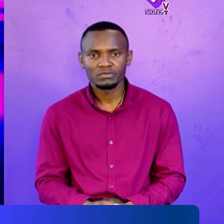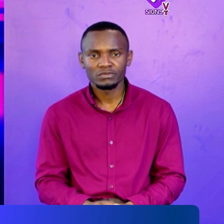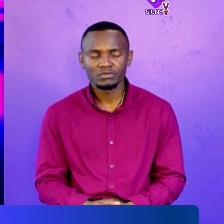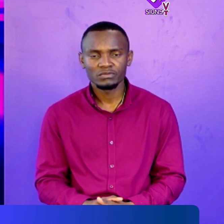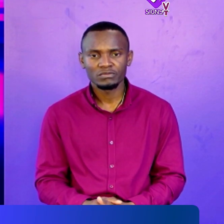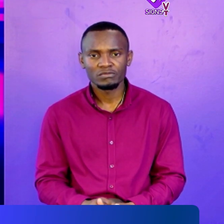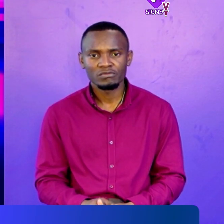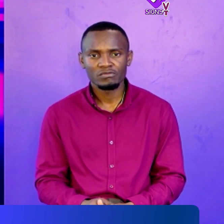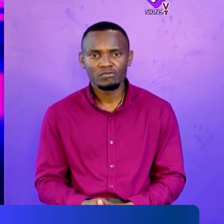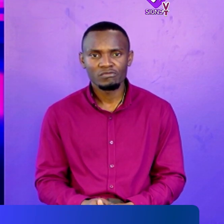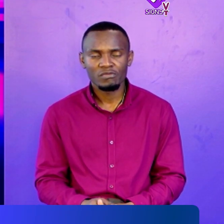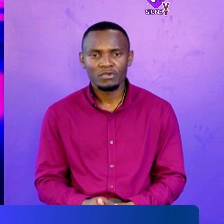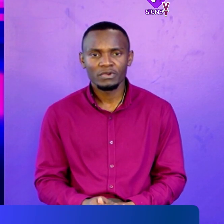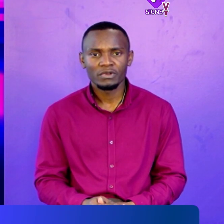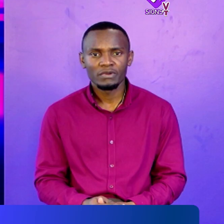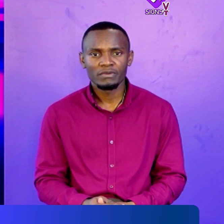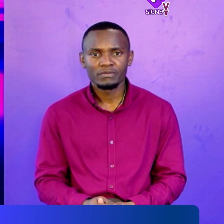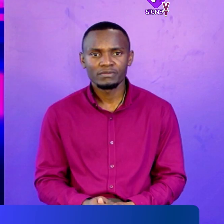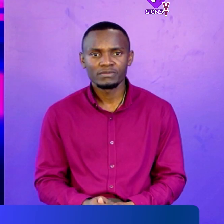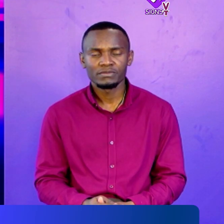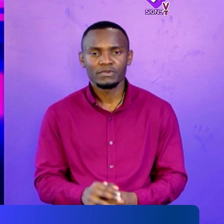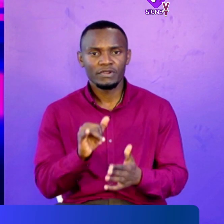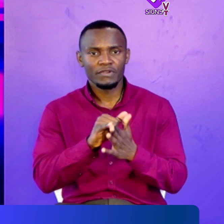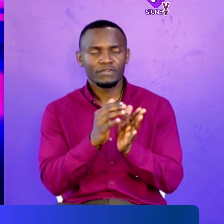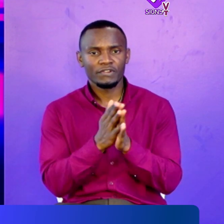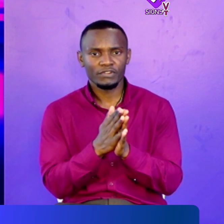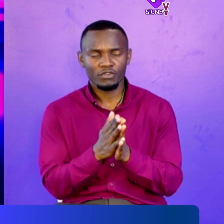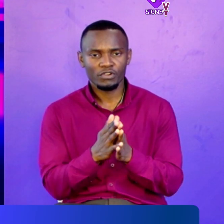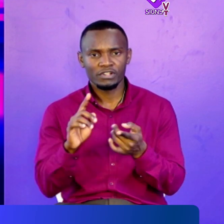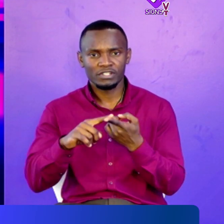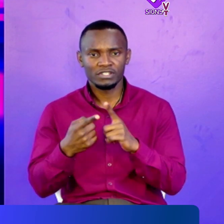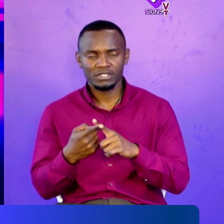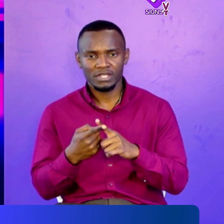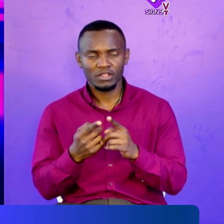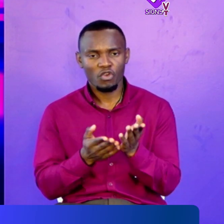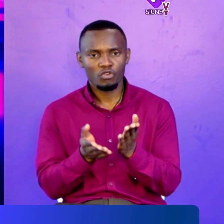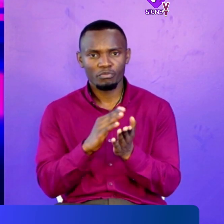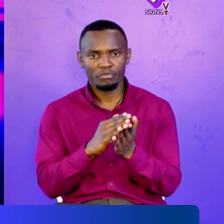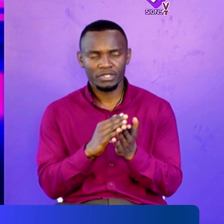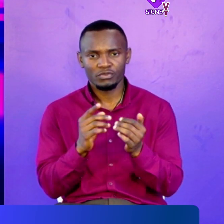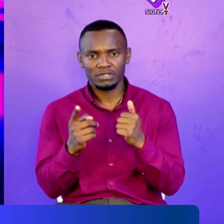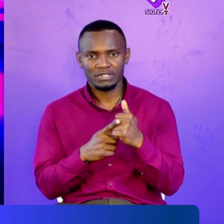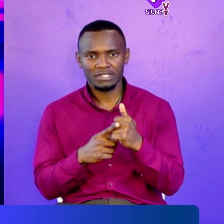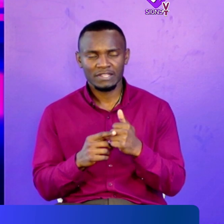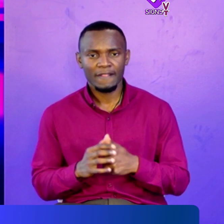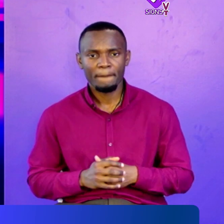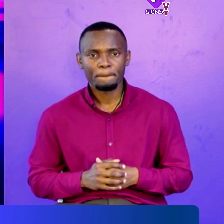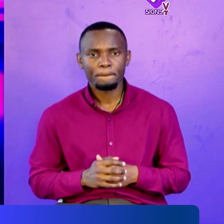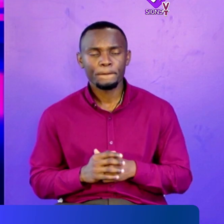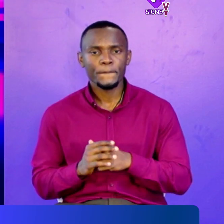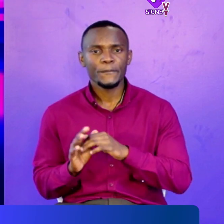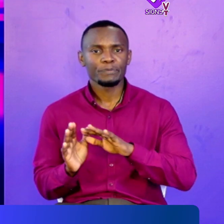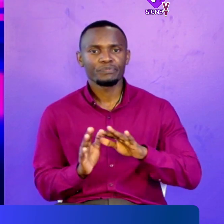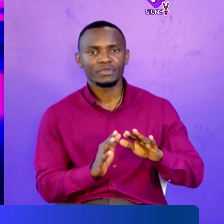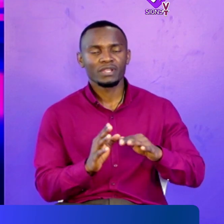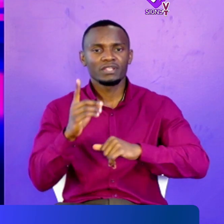speaking about these days government. Now, that story you'll find in the Standard on page 6. All right, from the Standard